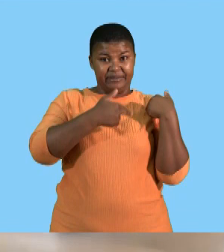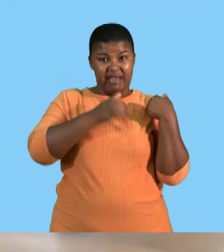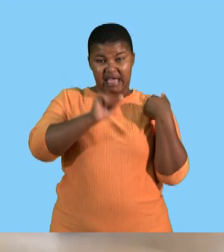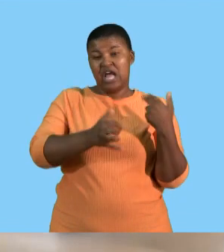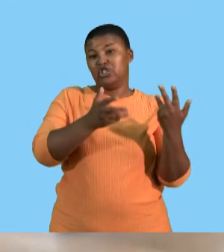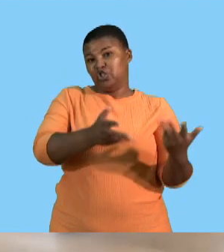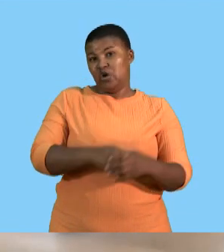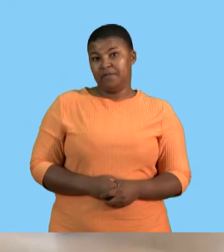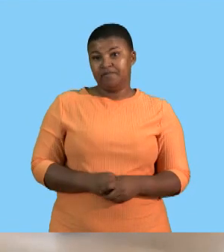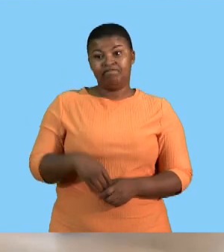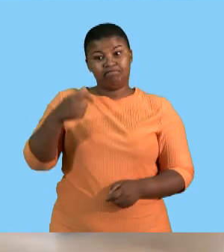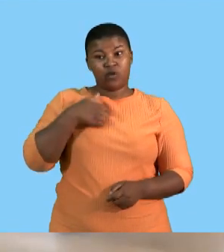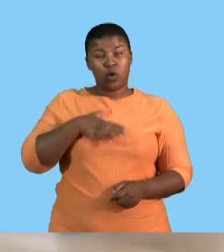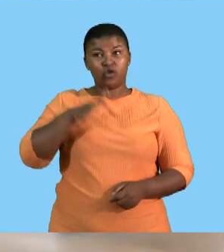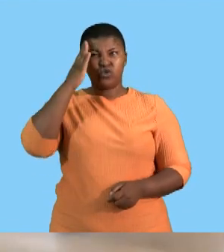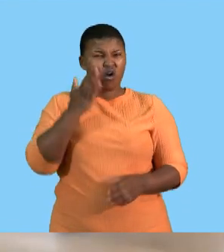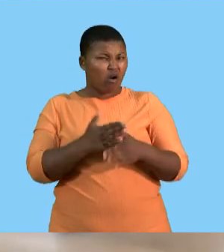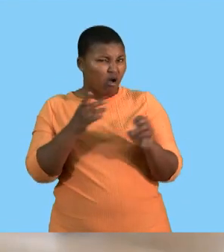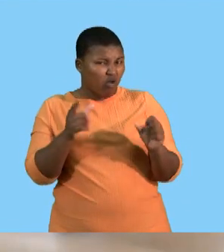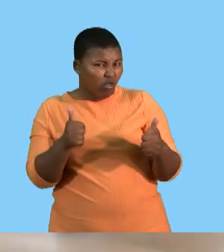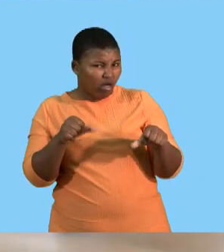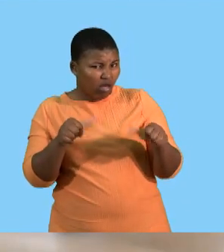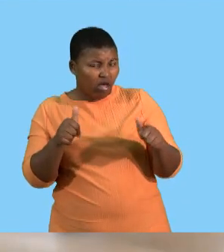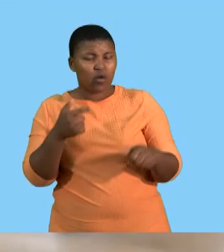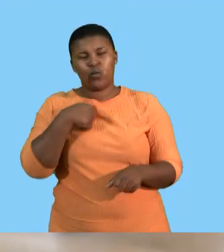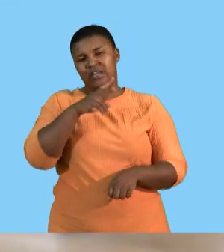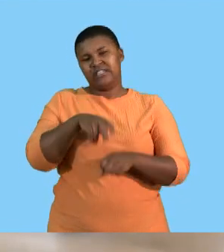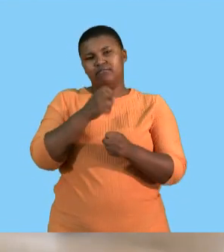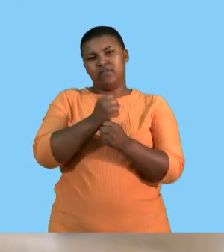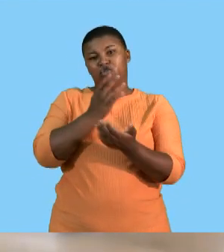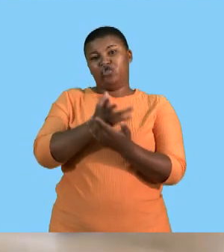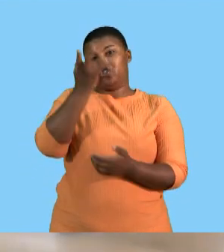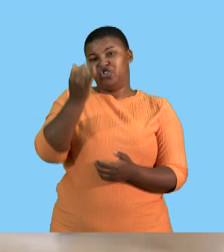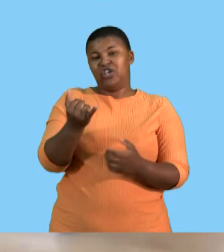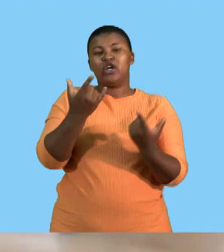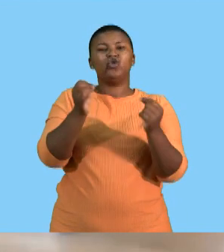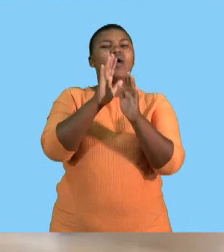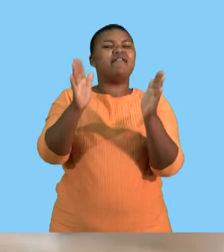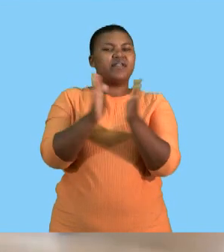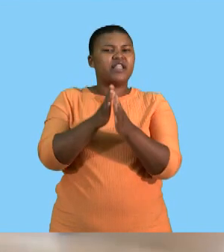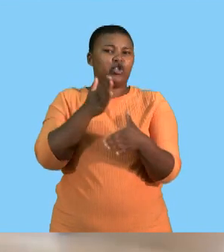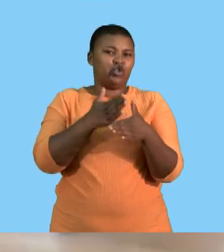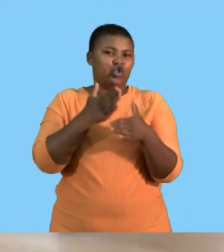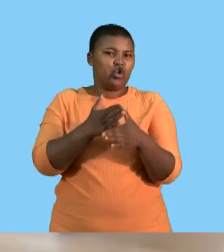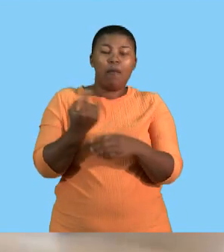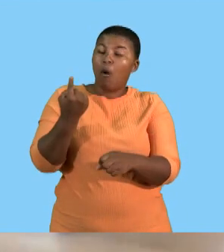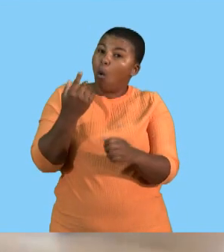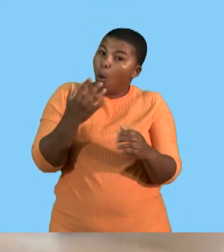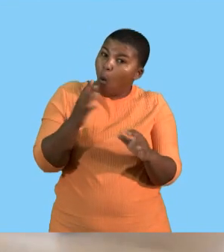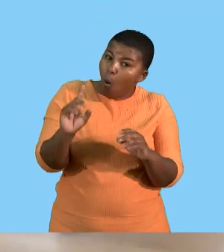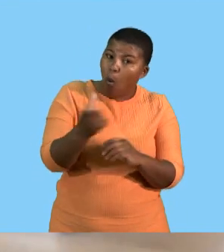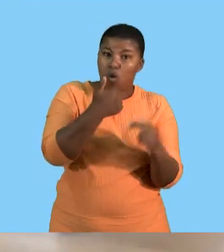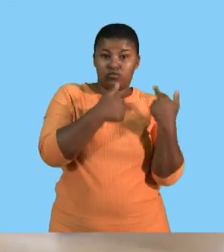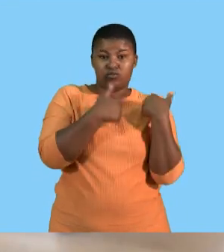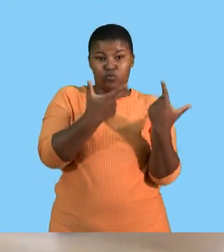is what the responsibilities of the administration function is. So for us to know if they are doing a good job, we just